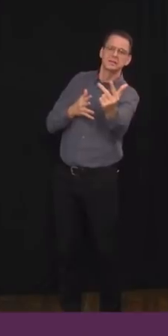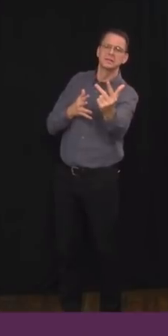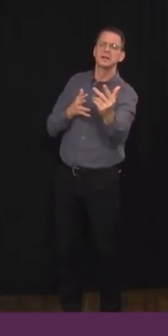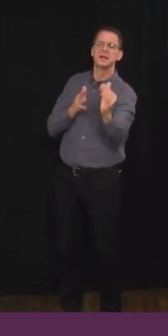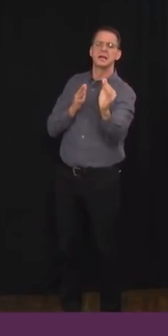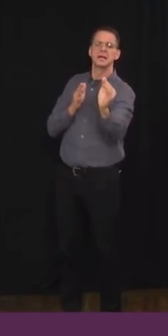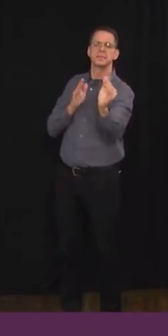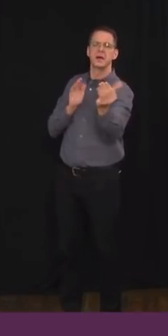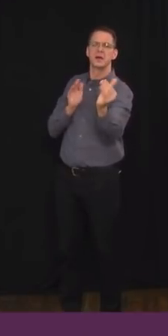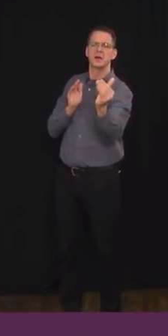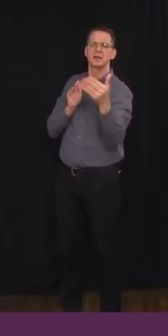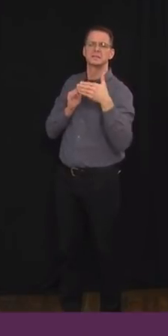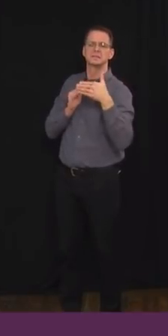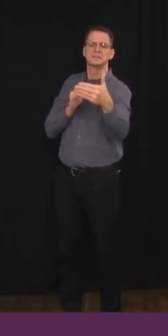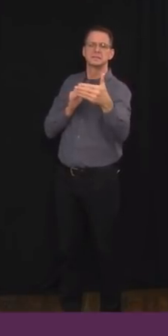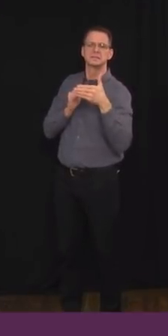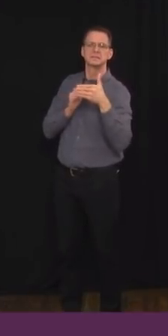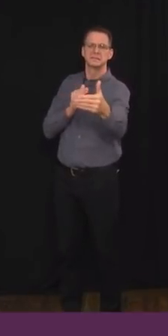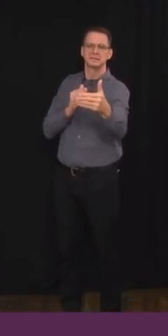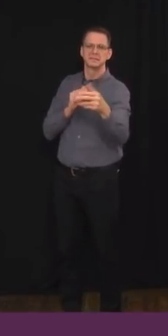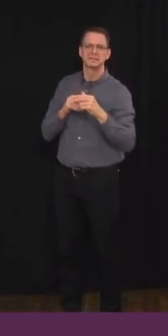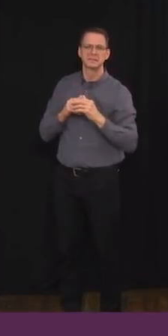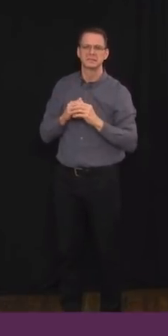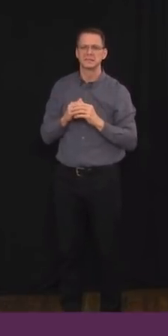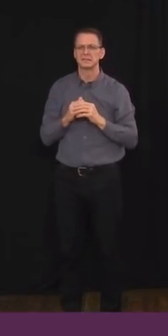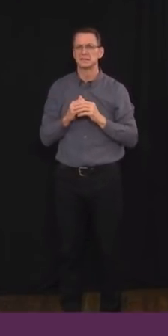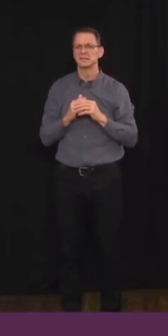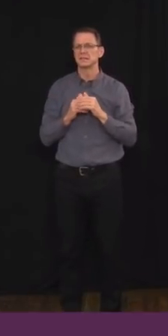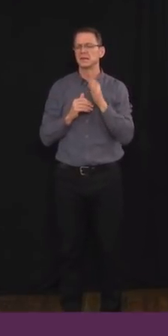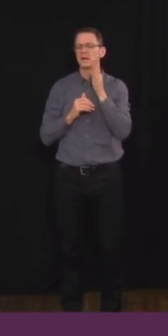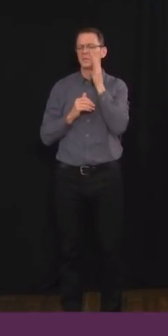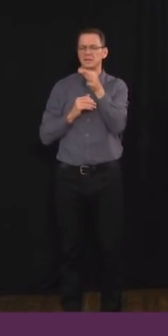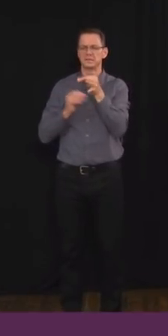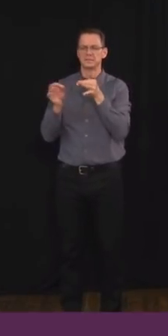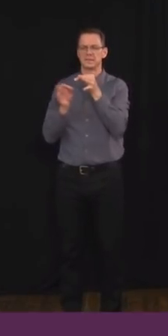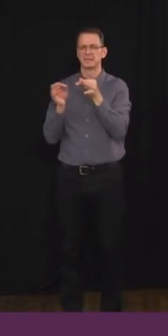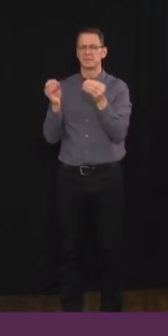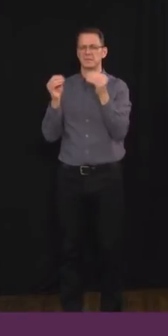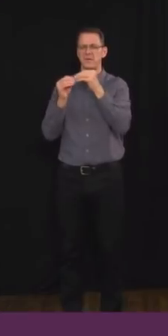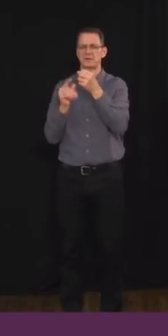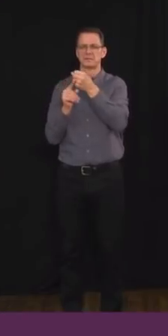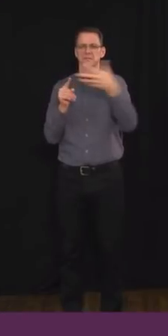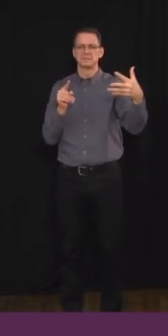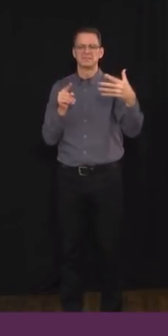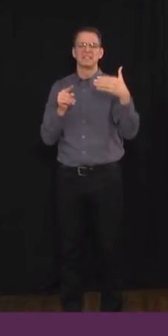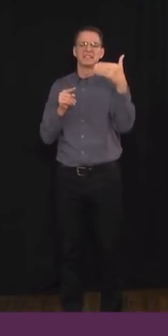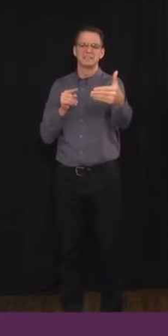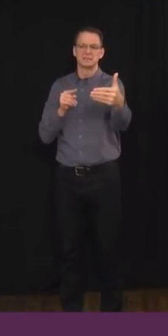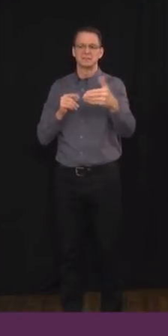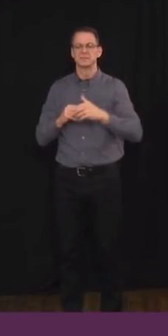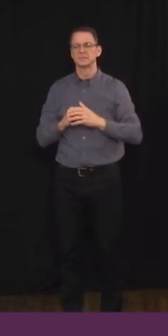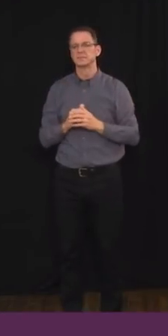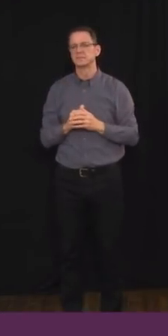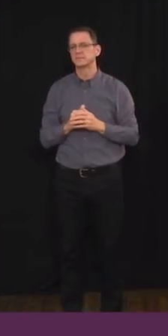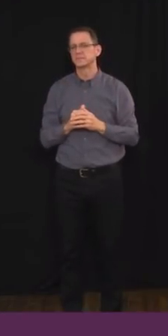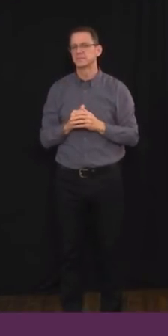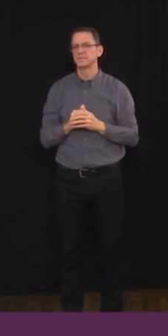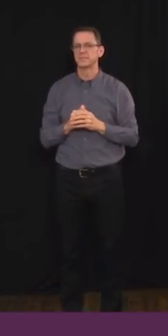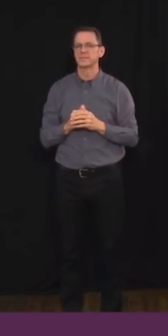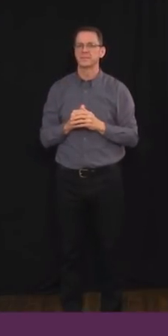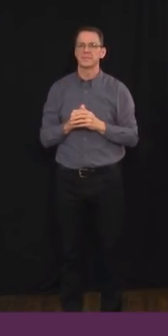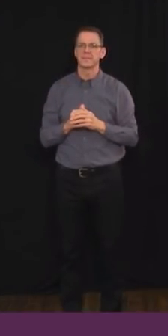later on. If by that time, hospitalizations have fallen even further to the next